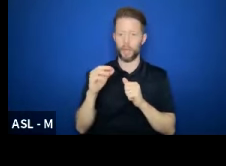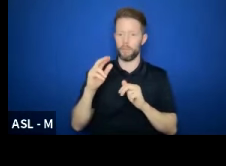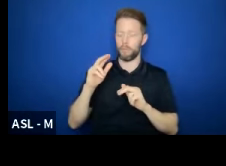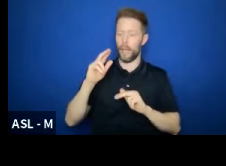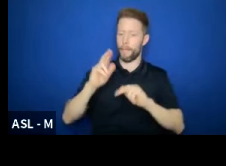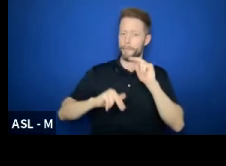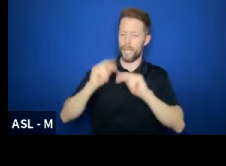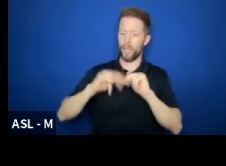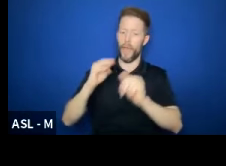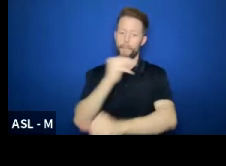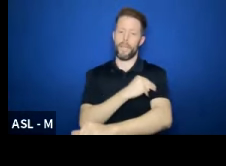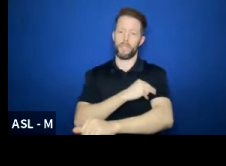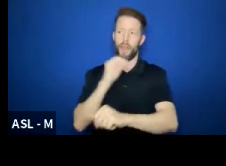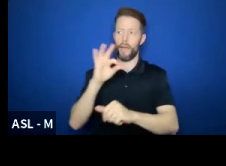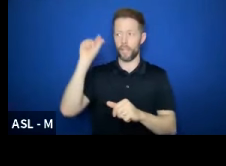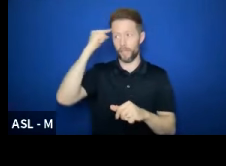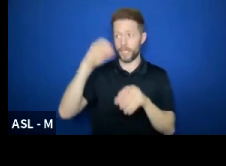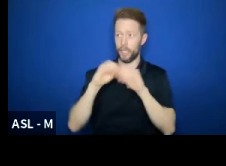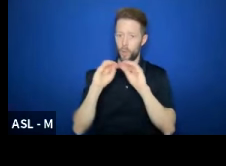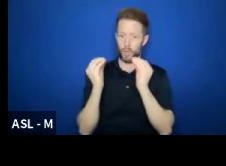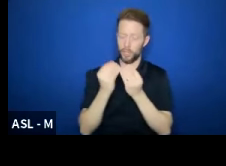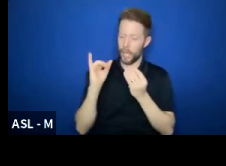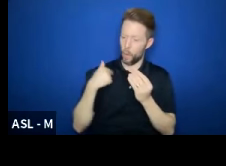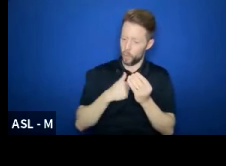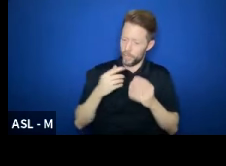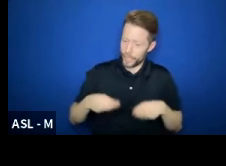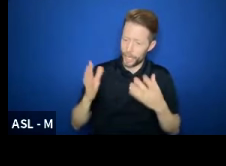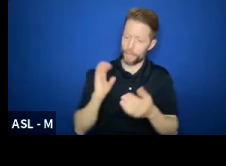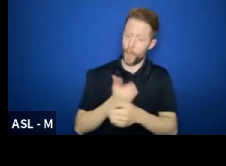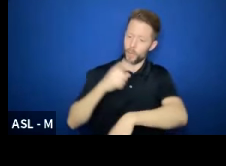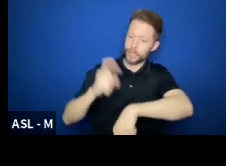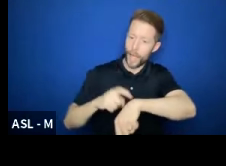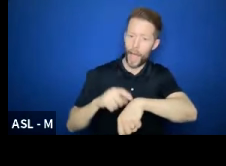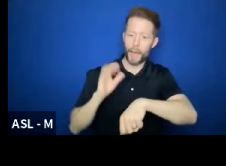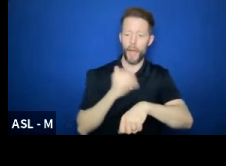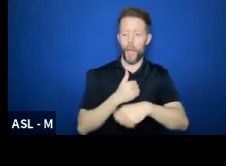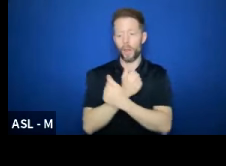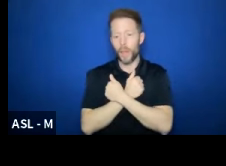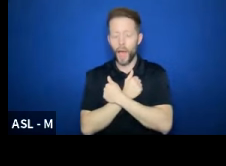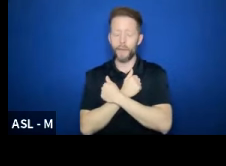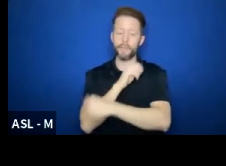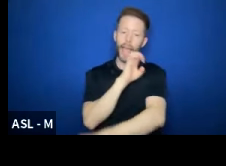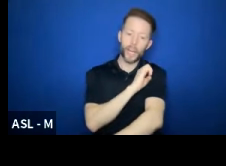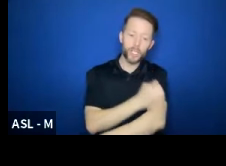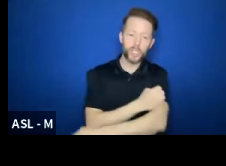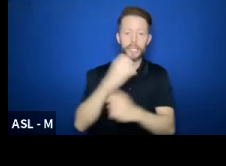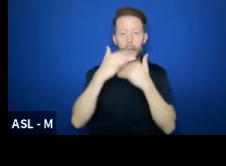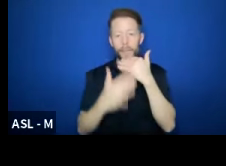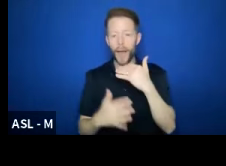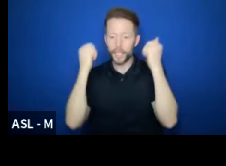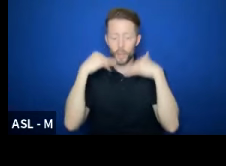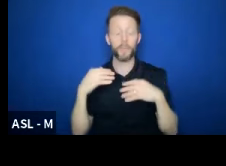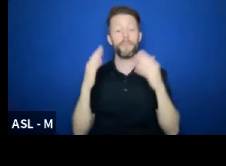of governance in the organizations that we give our time, our love, our energy, and our blood and our sweat to? I think also is